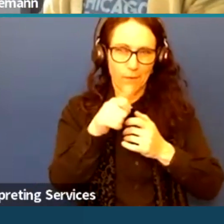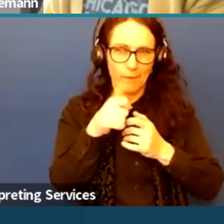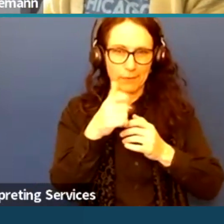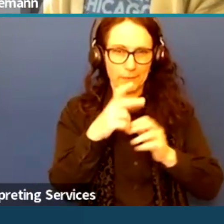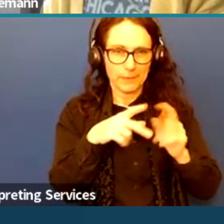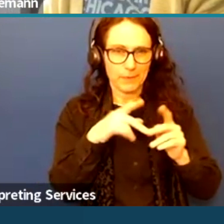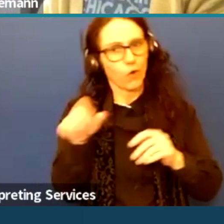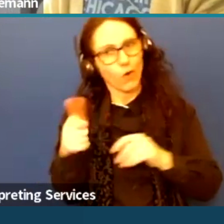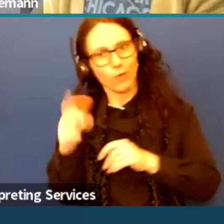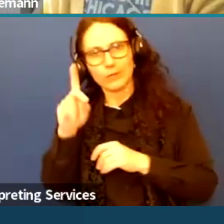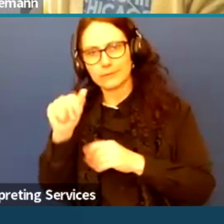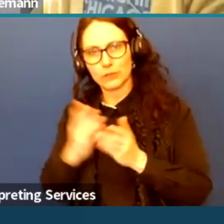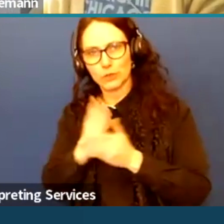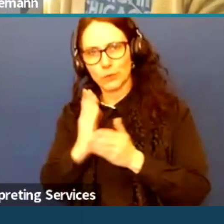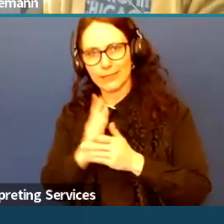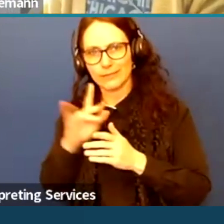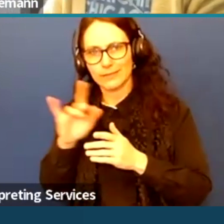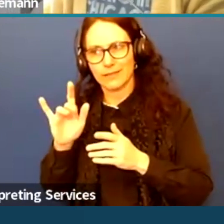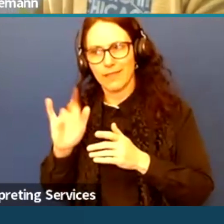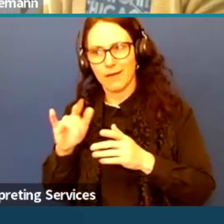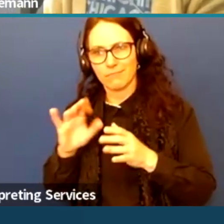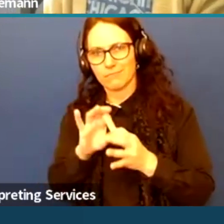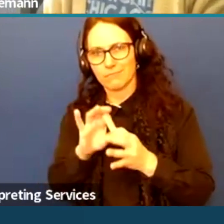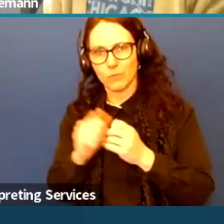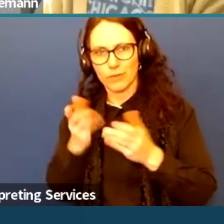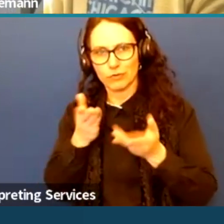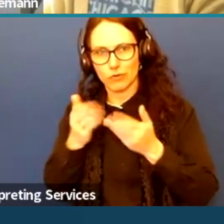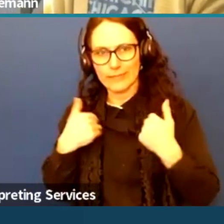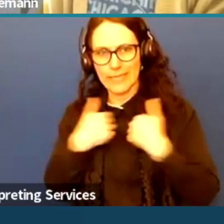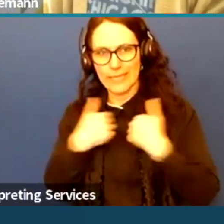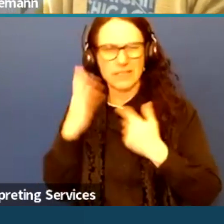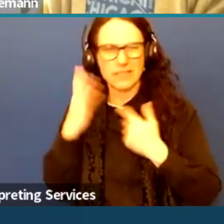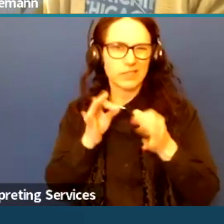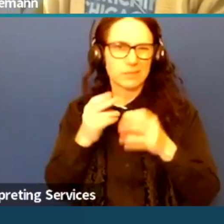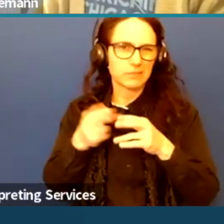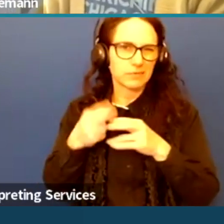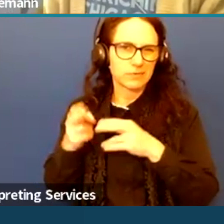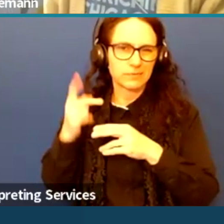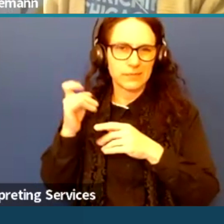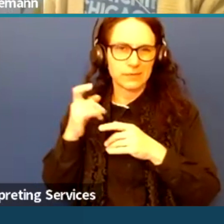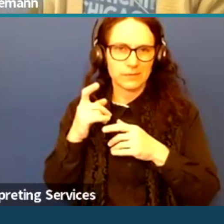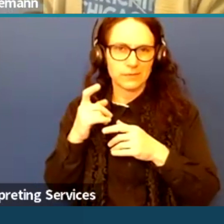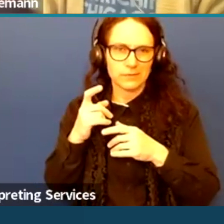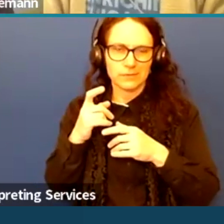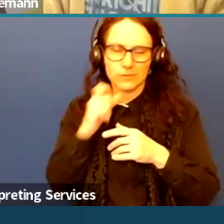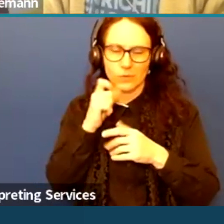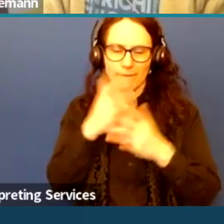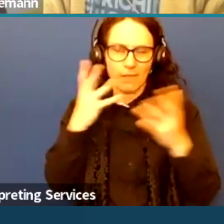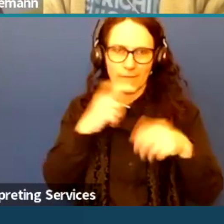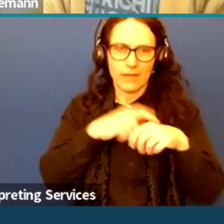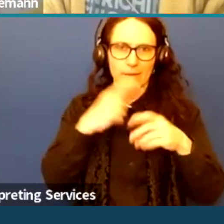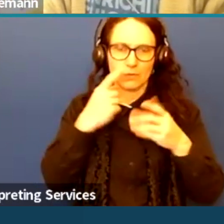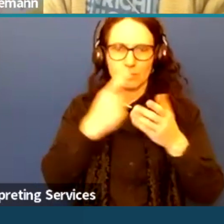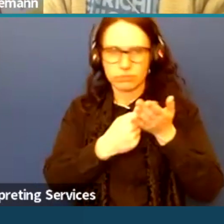that also cover service animals. And I'll explain very briefly because we don't have a lot of time to go into it. But